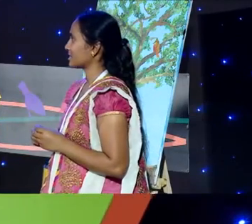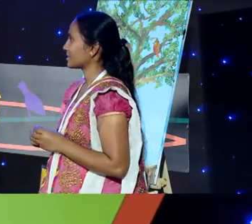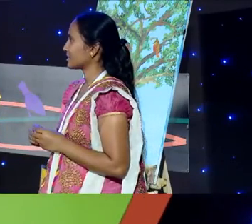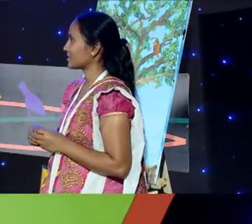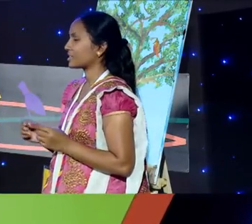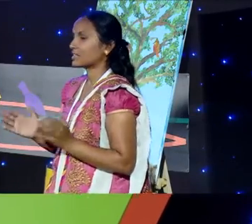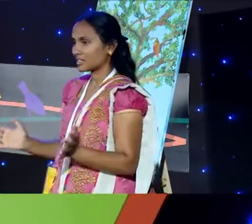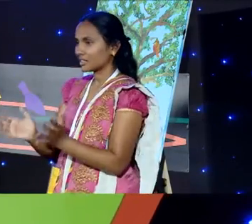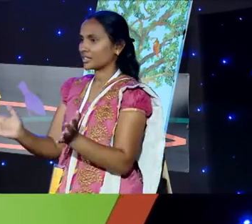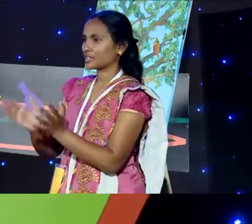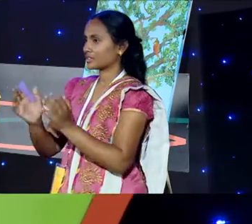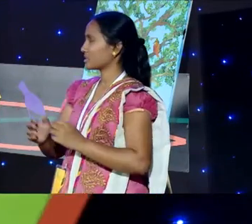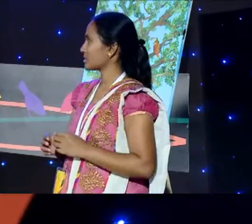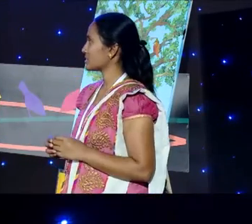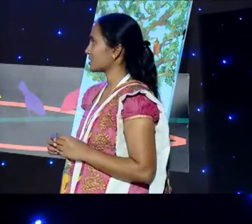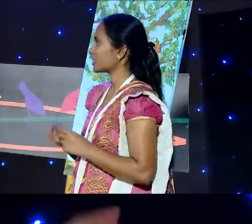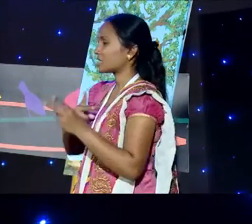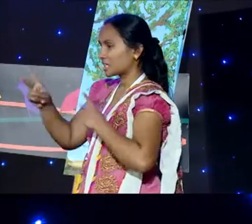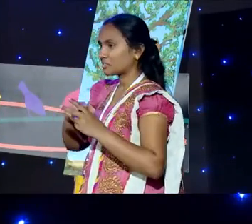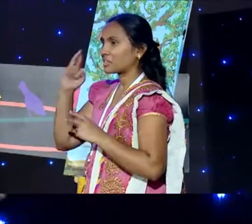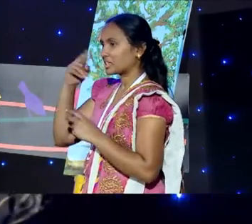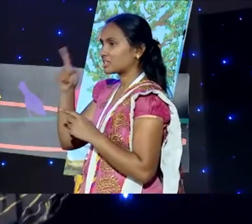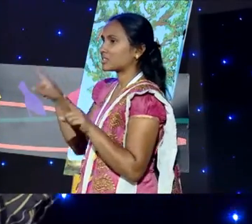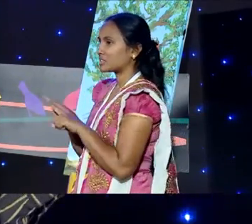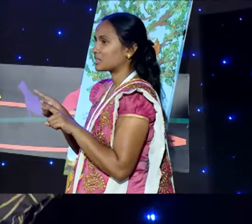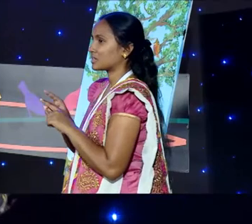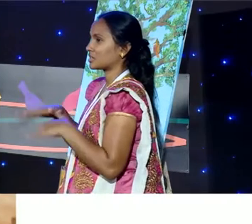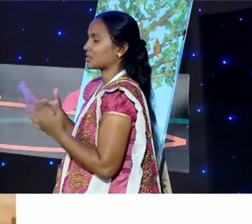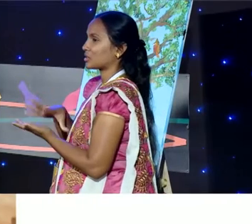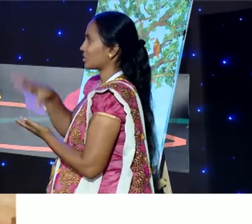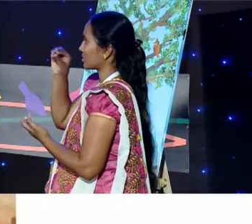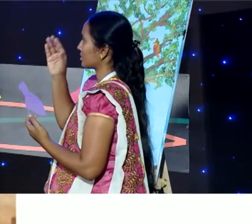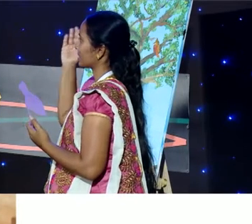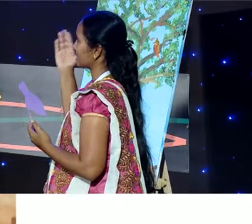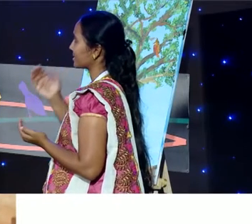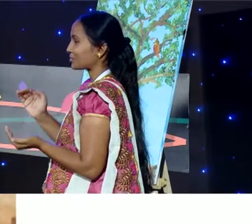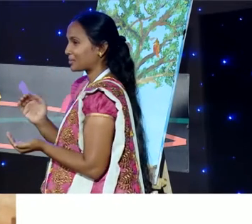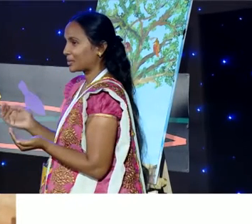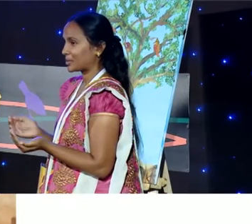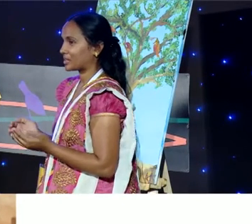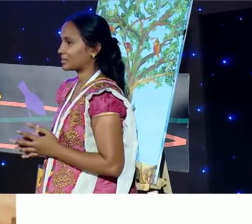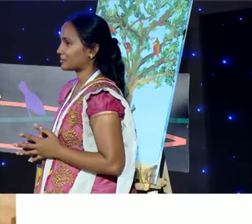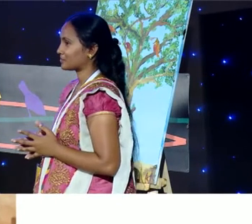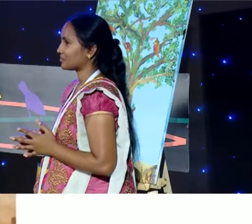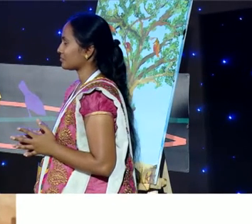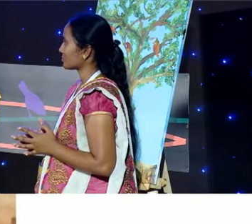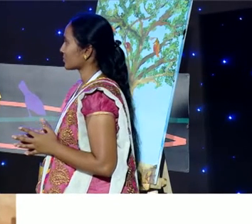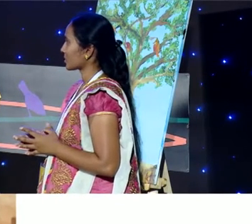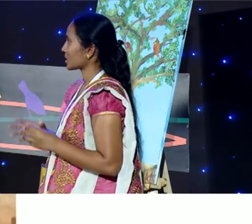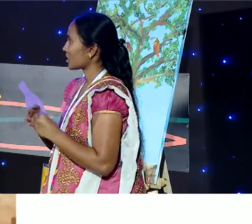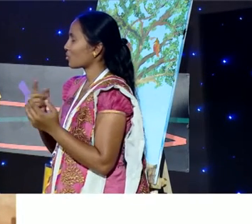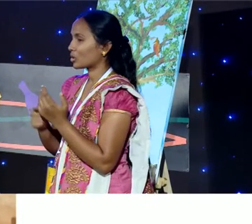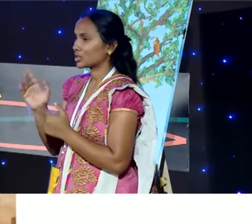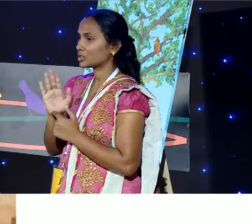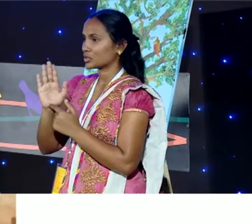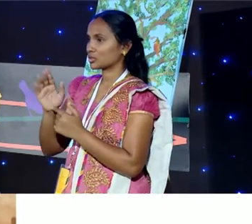courage. And he writes this remarkable book. It's all a gift from this little kid, this cute kid. And what he showed us